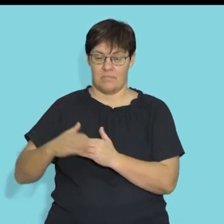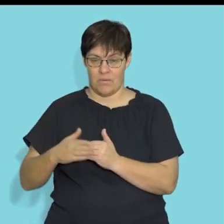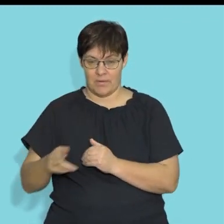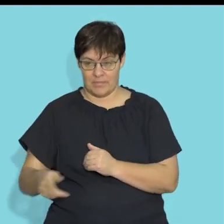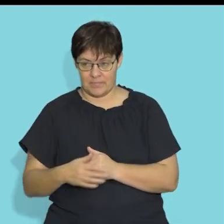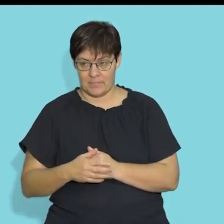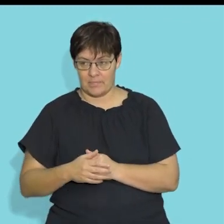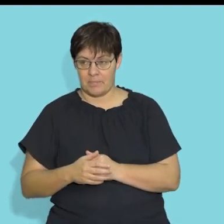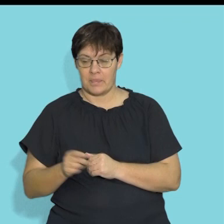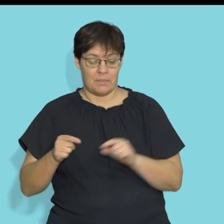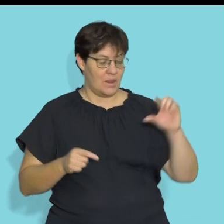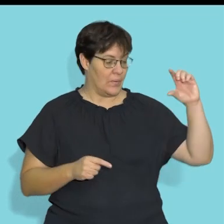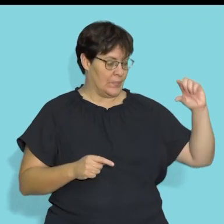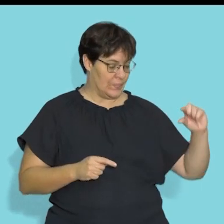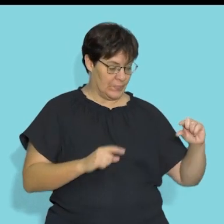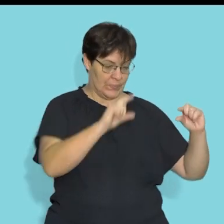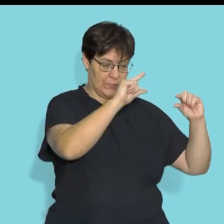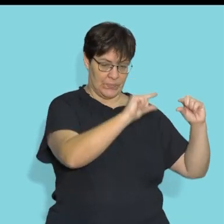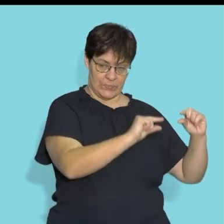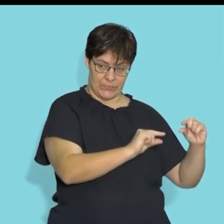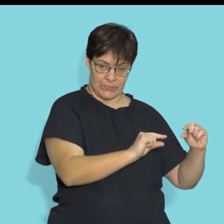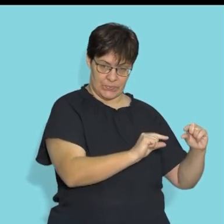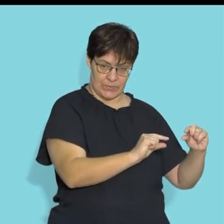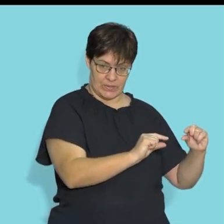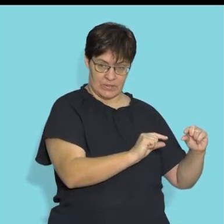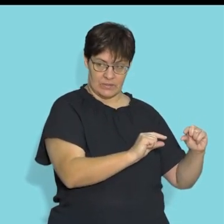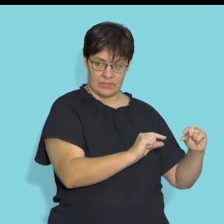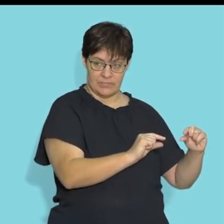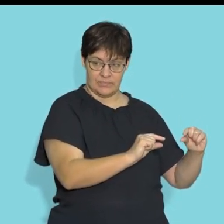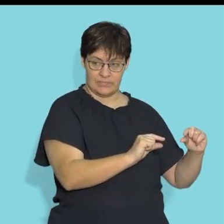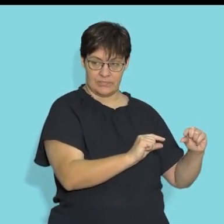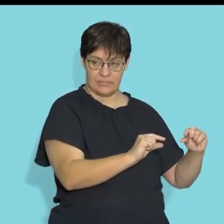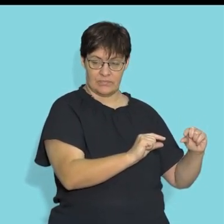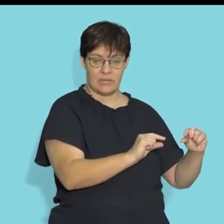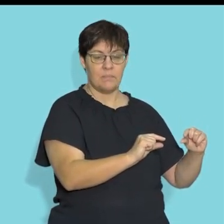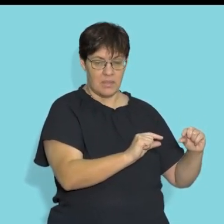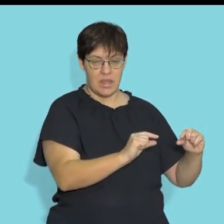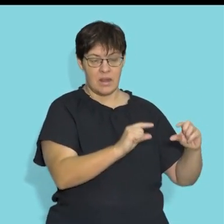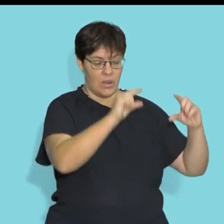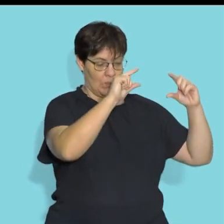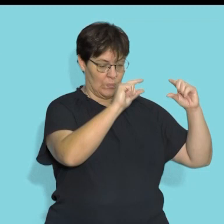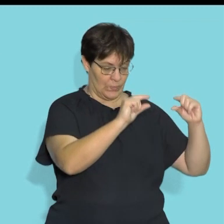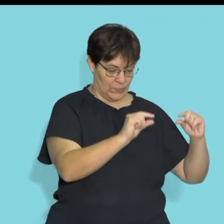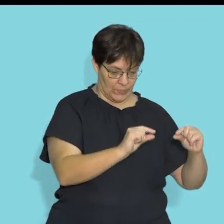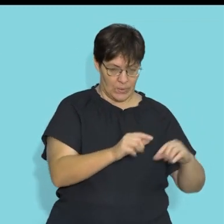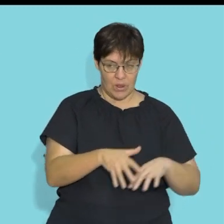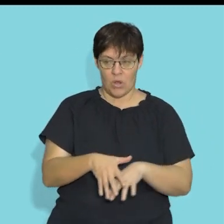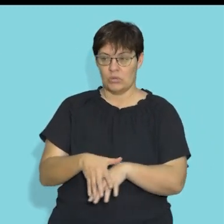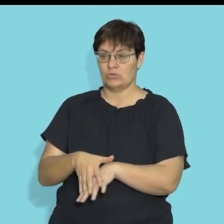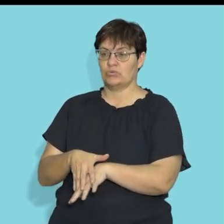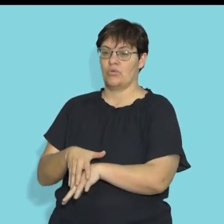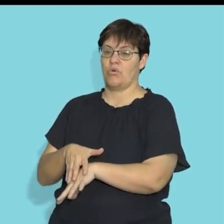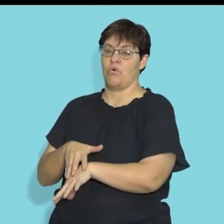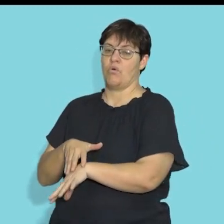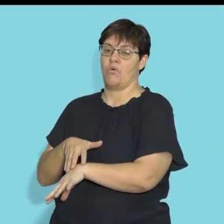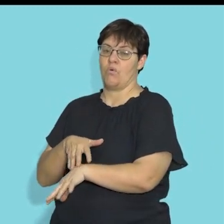And when this slightly decreases, it starts to slow down. The reaction